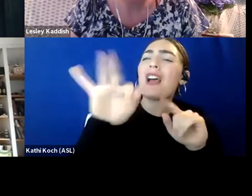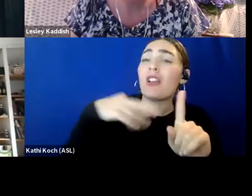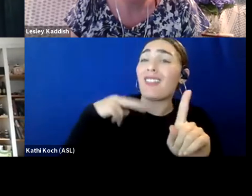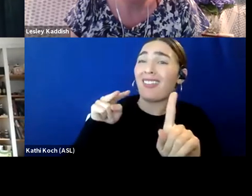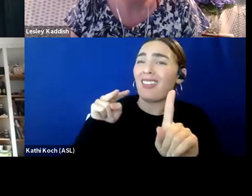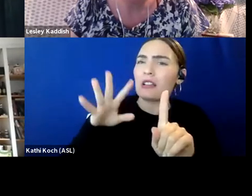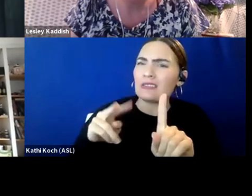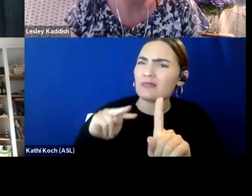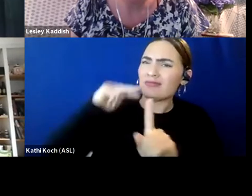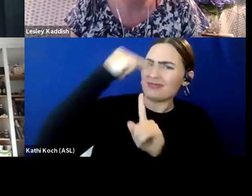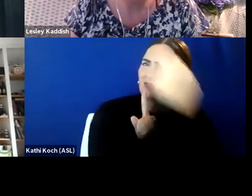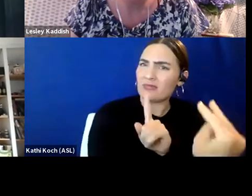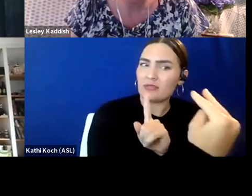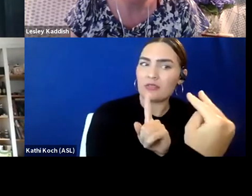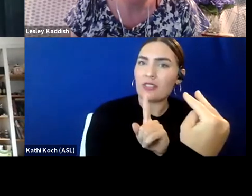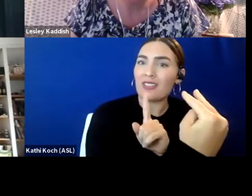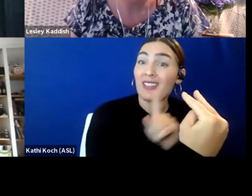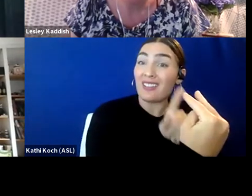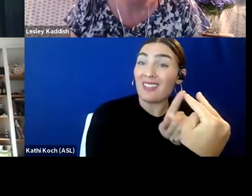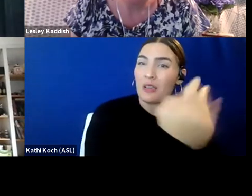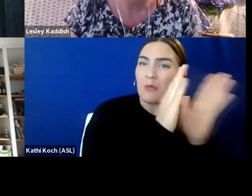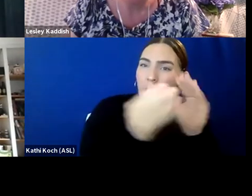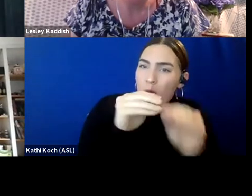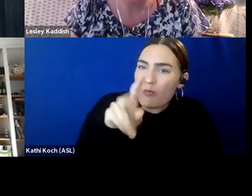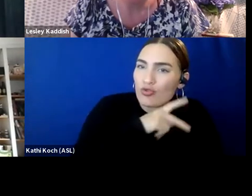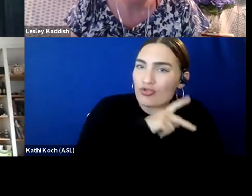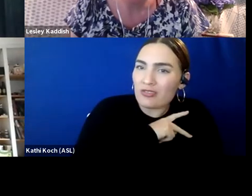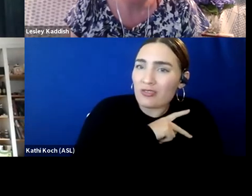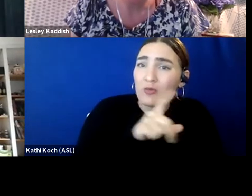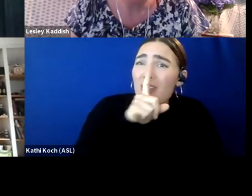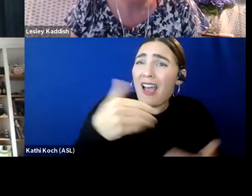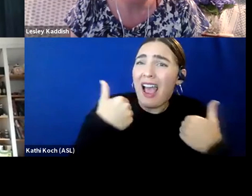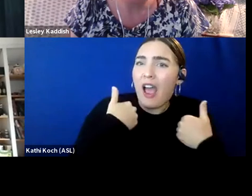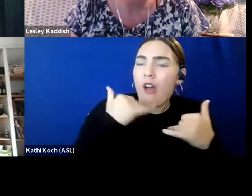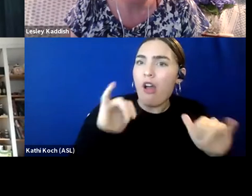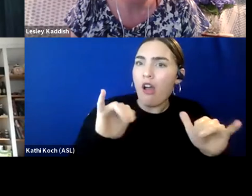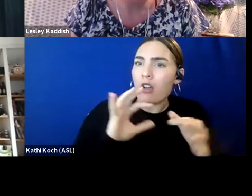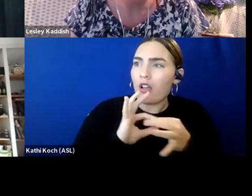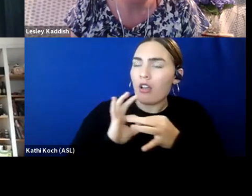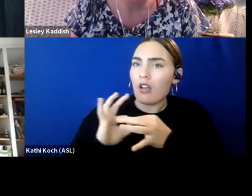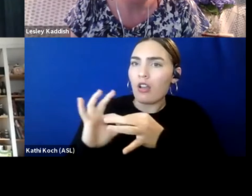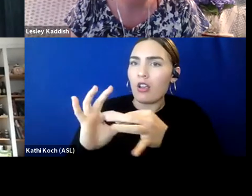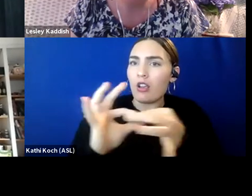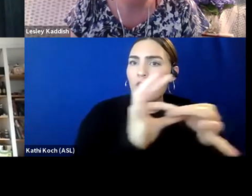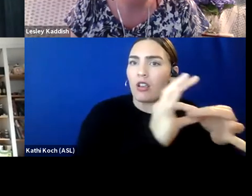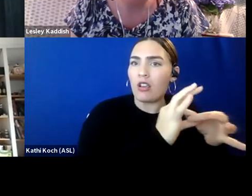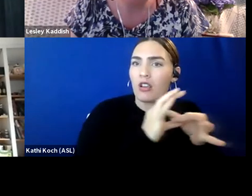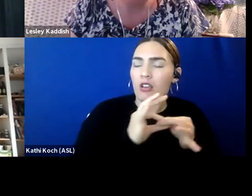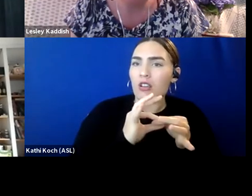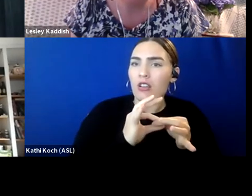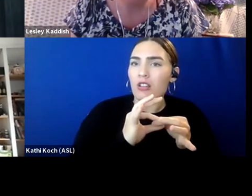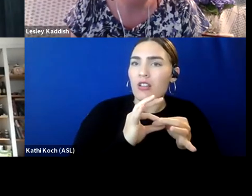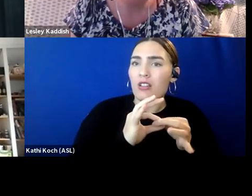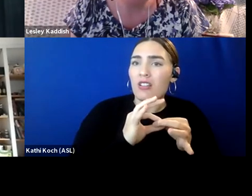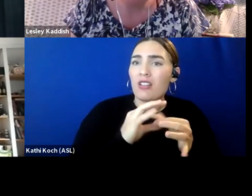make it more personal, and realize the universality in all of it, and return a little bit to the instinct of the